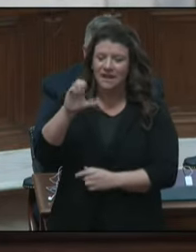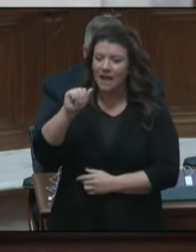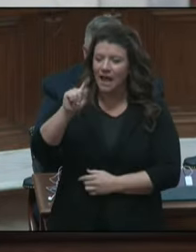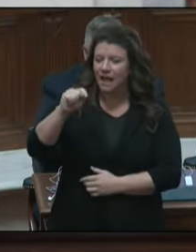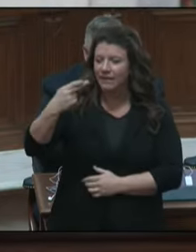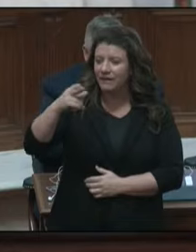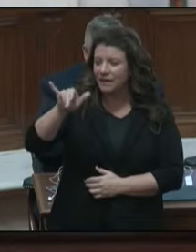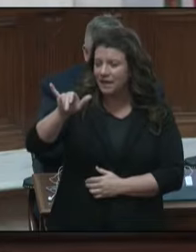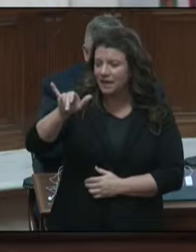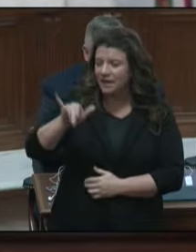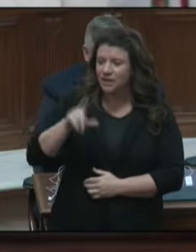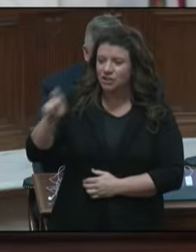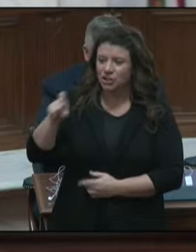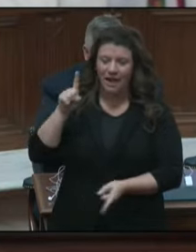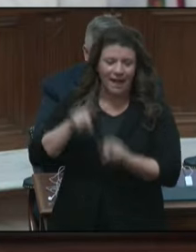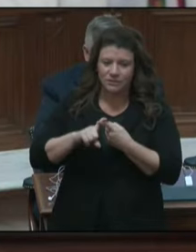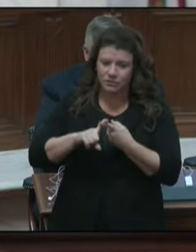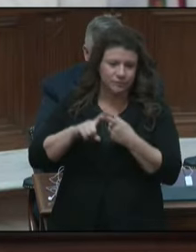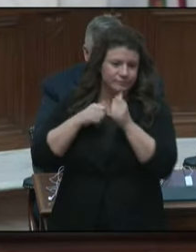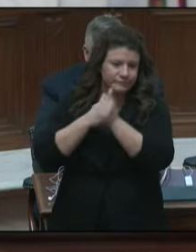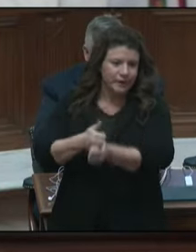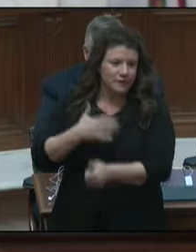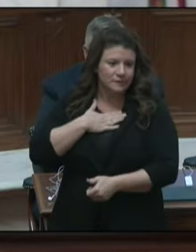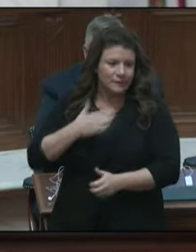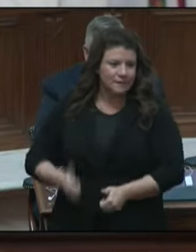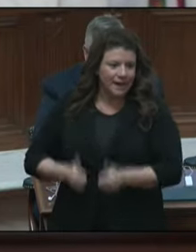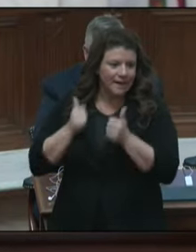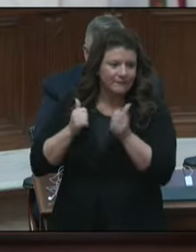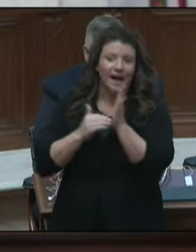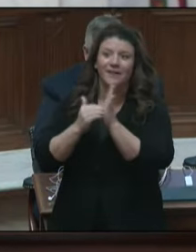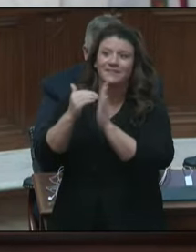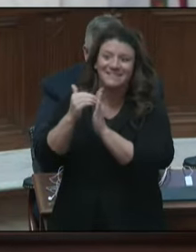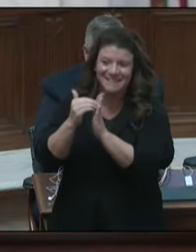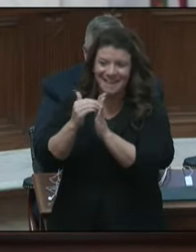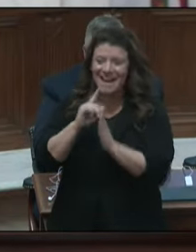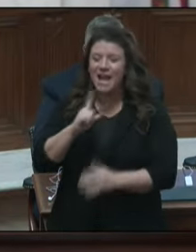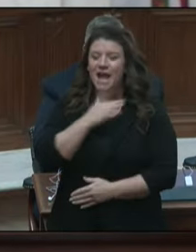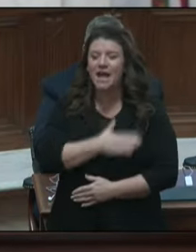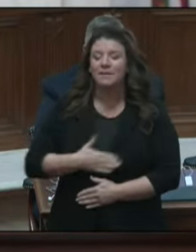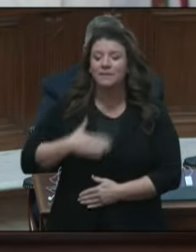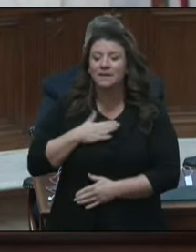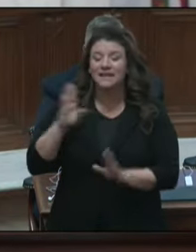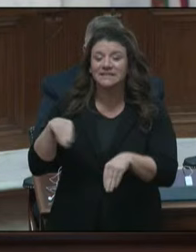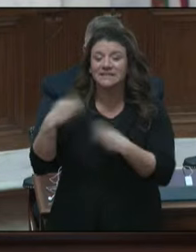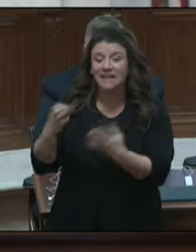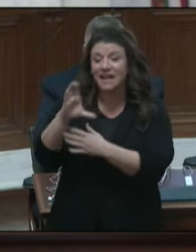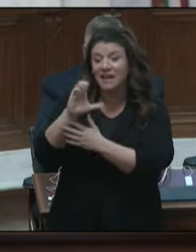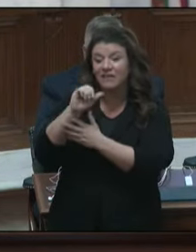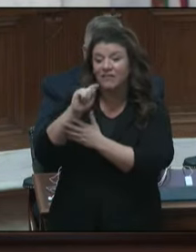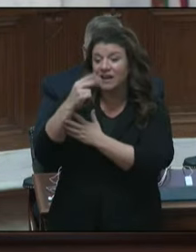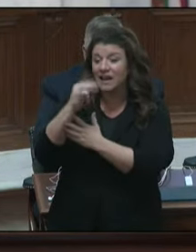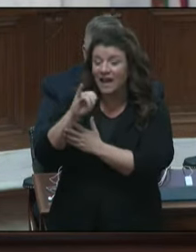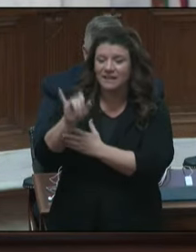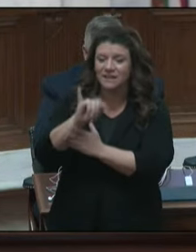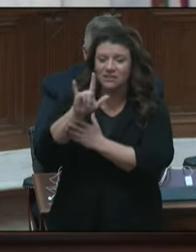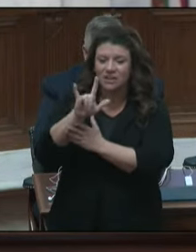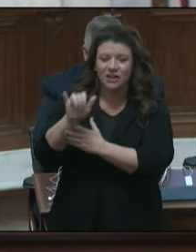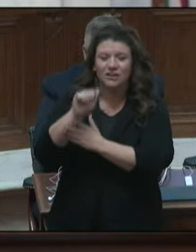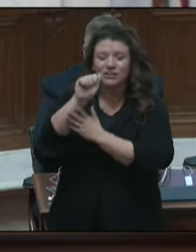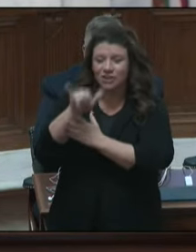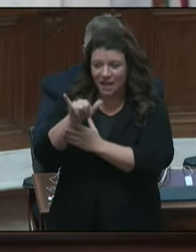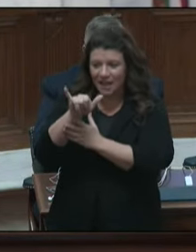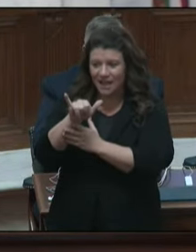Kathy, who has to put up with me all the time. And please give Kathy and Jill and